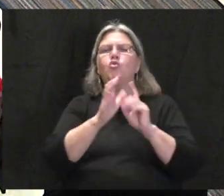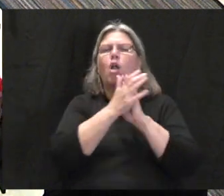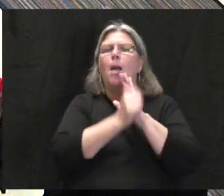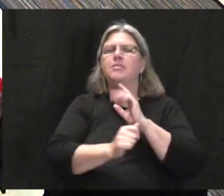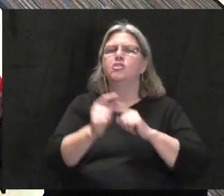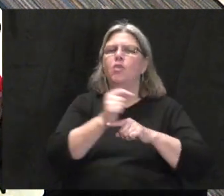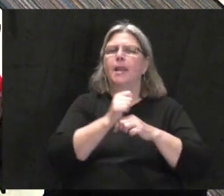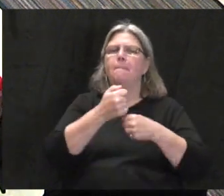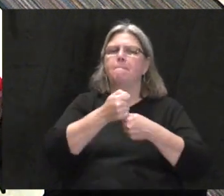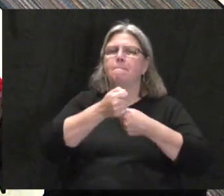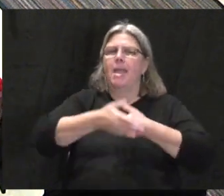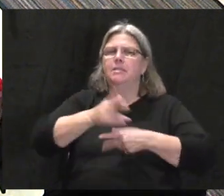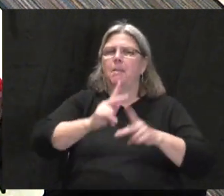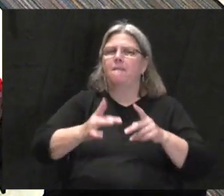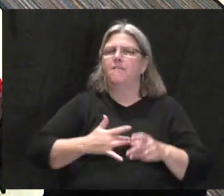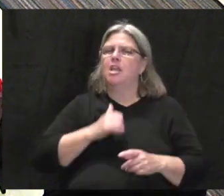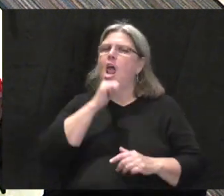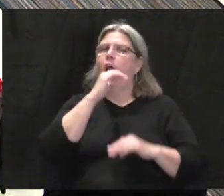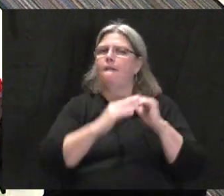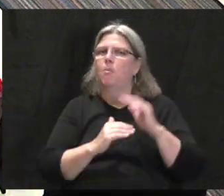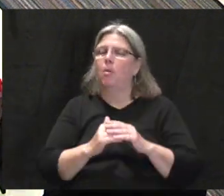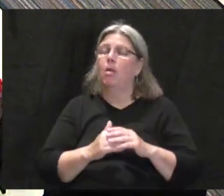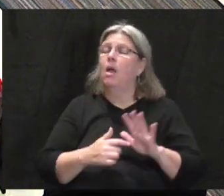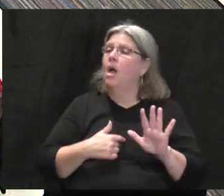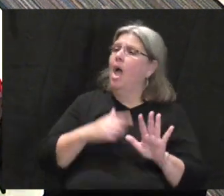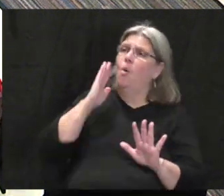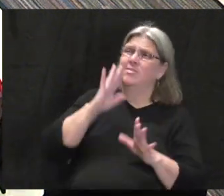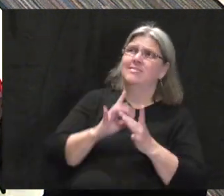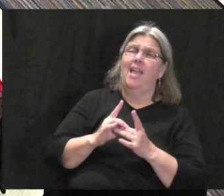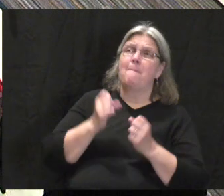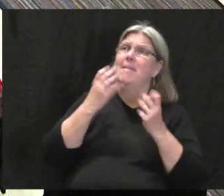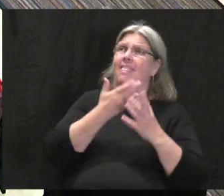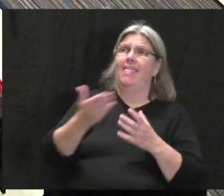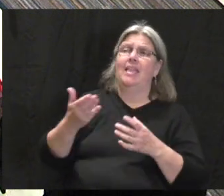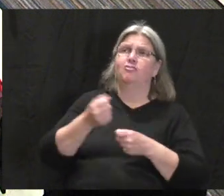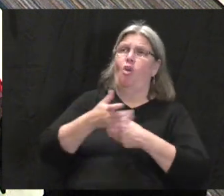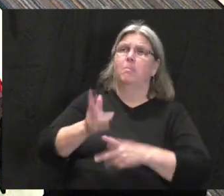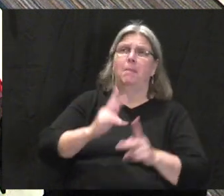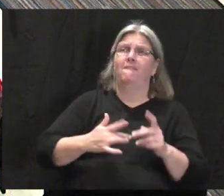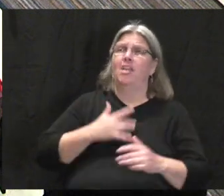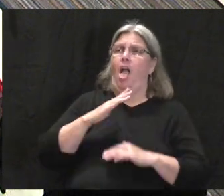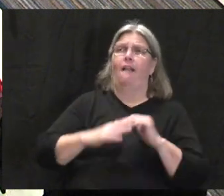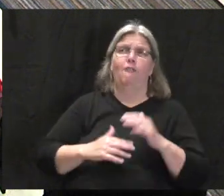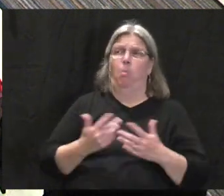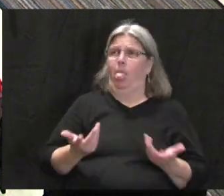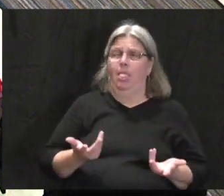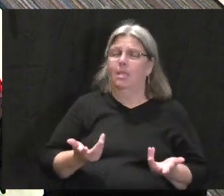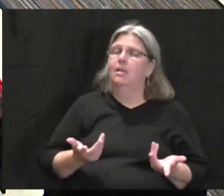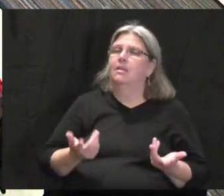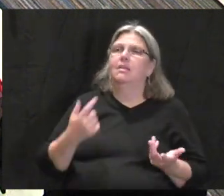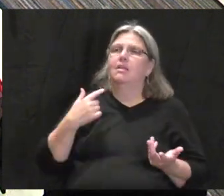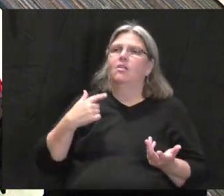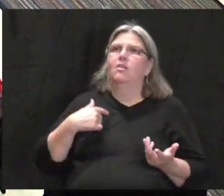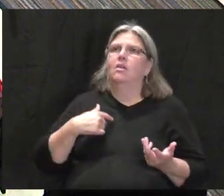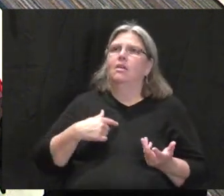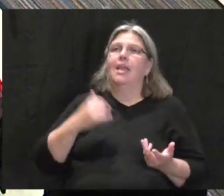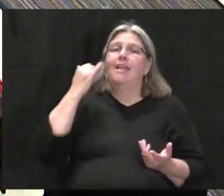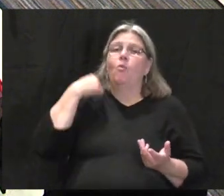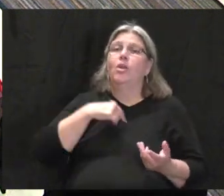differently, then we can't expect any different results. And with any kind of growth, there's growing pains. And so I